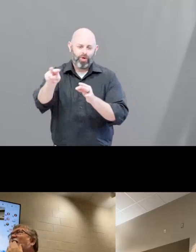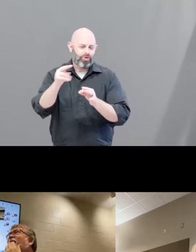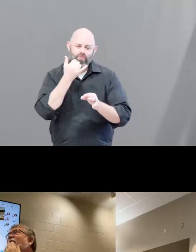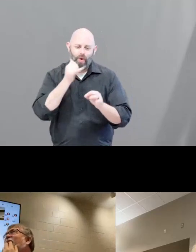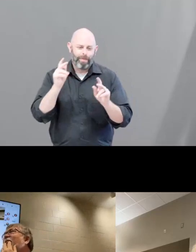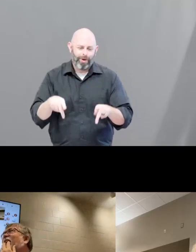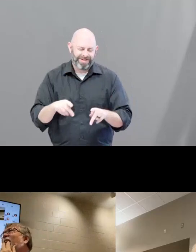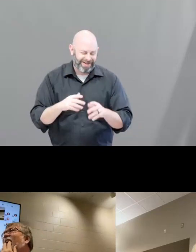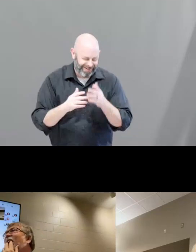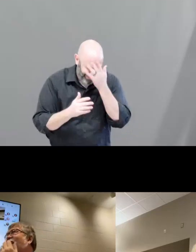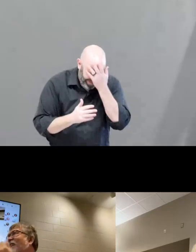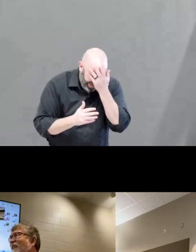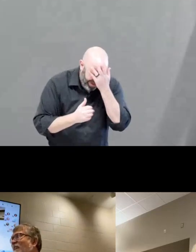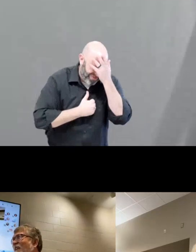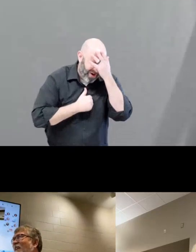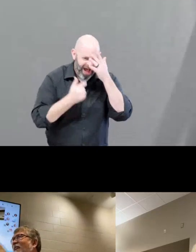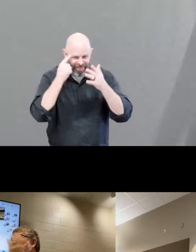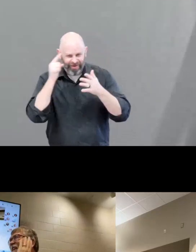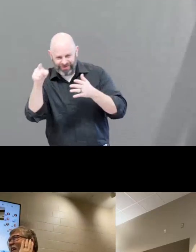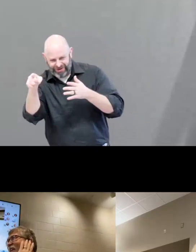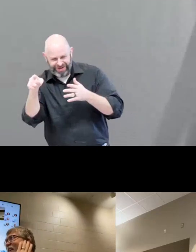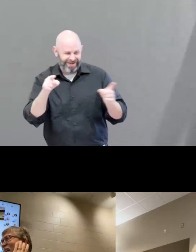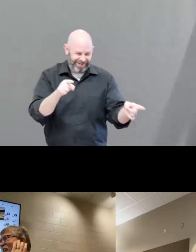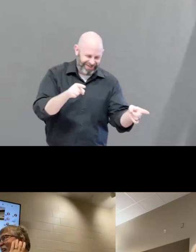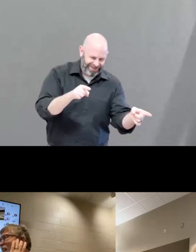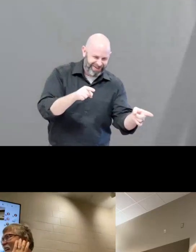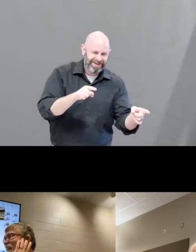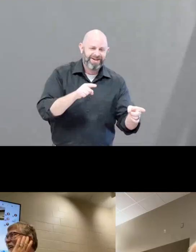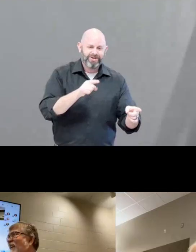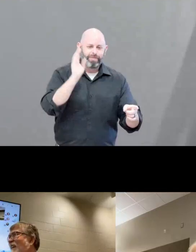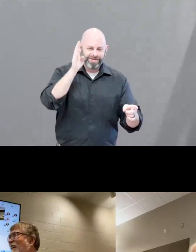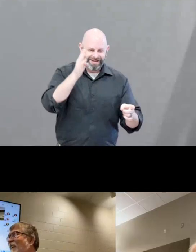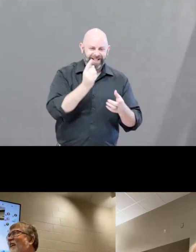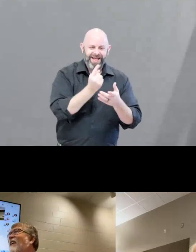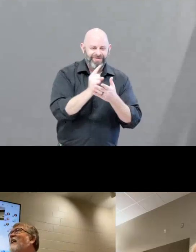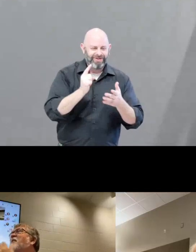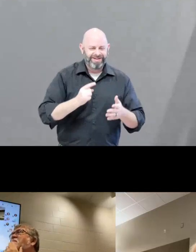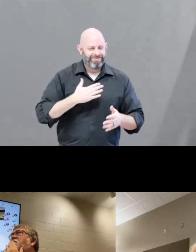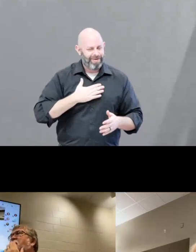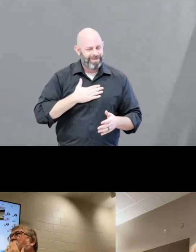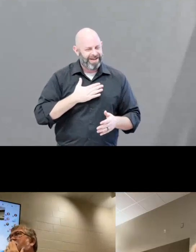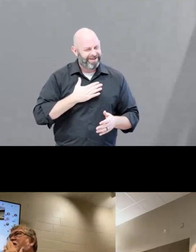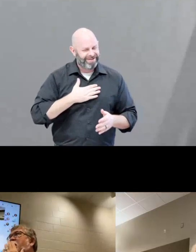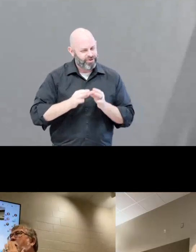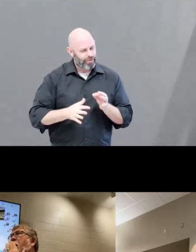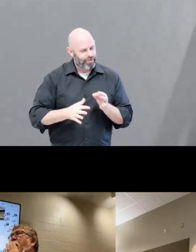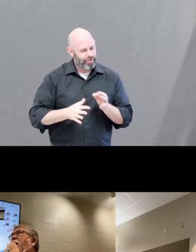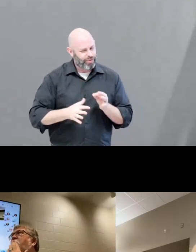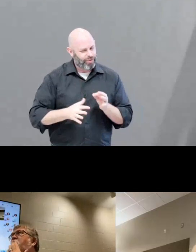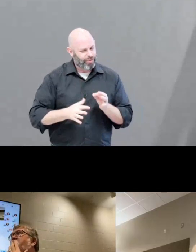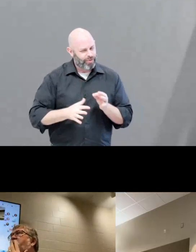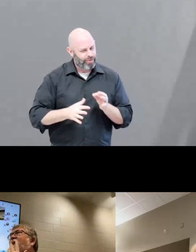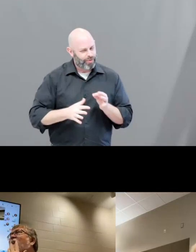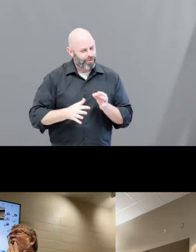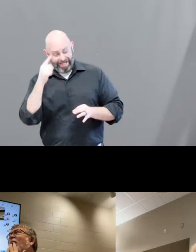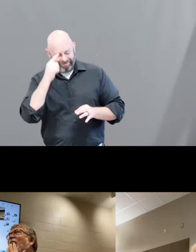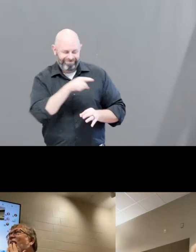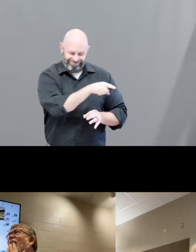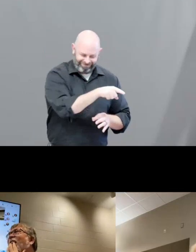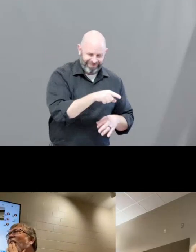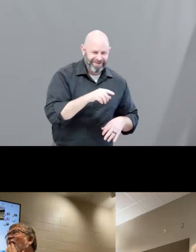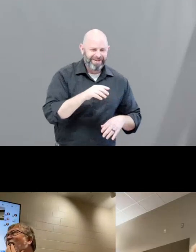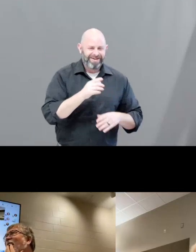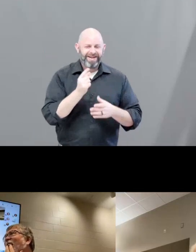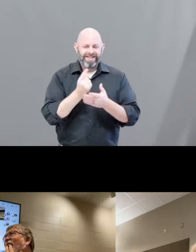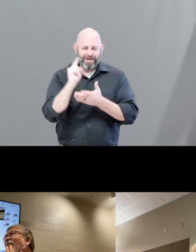just a couple weeks ago, actually last week, and she did a fabulous job, all the feedback that we received.